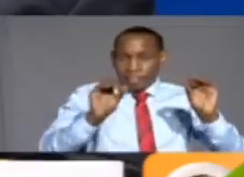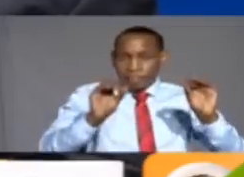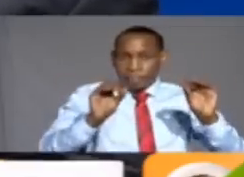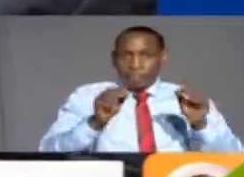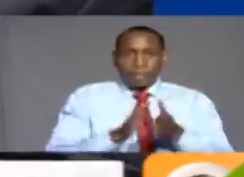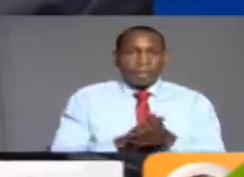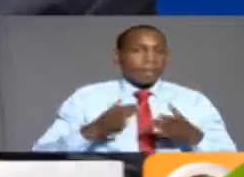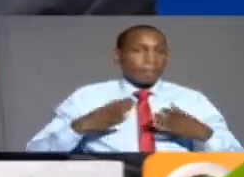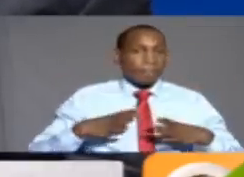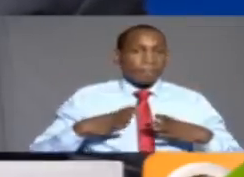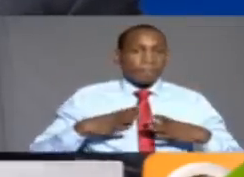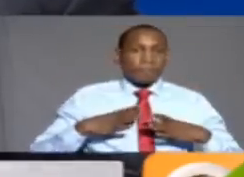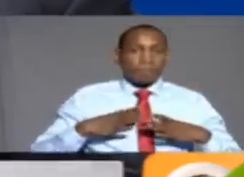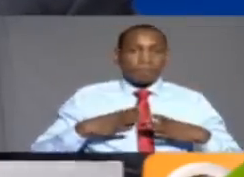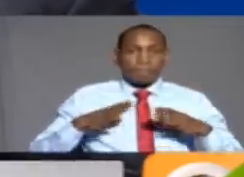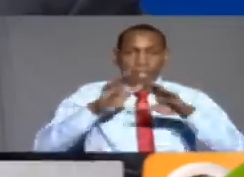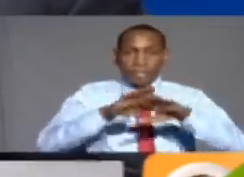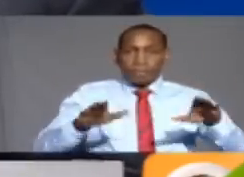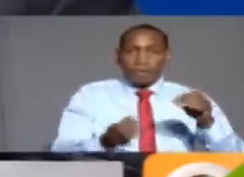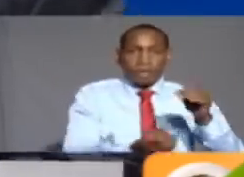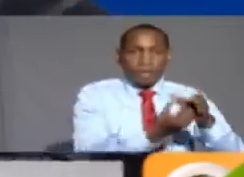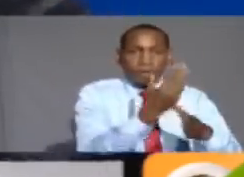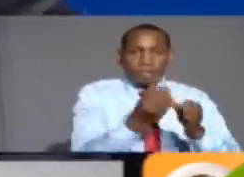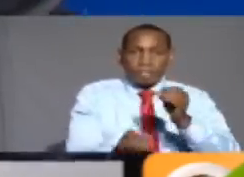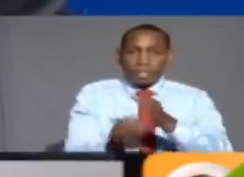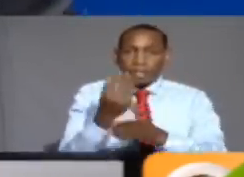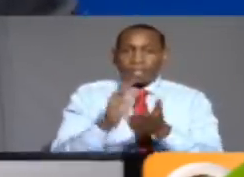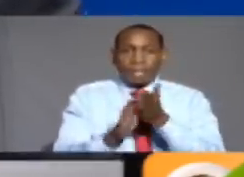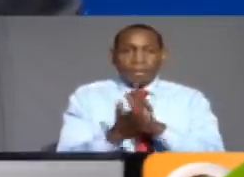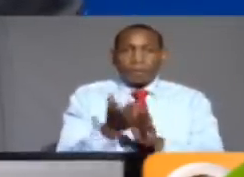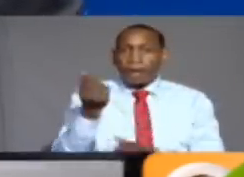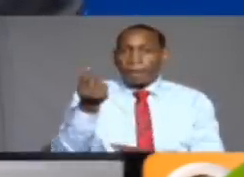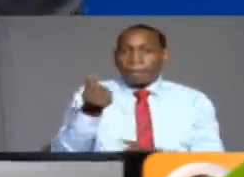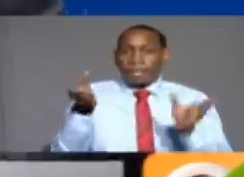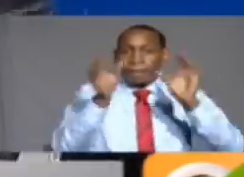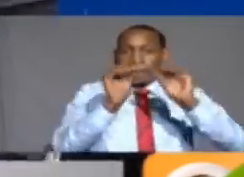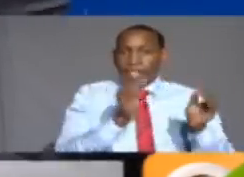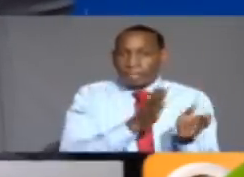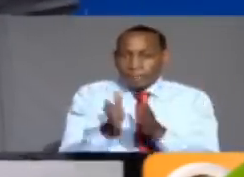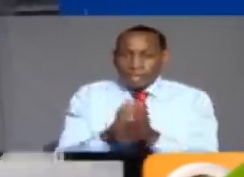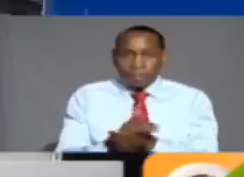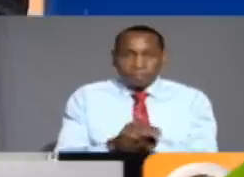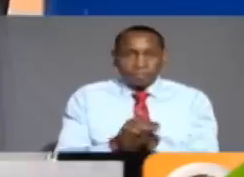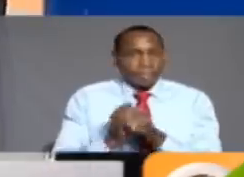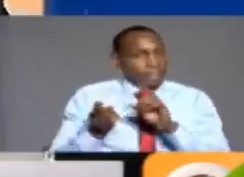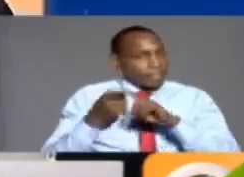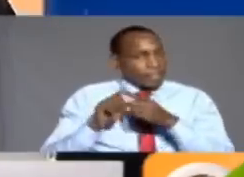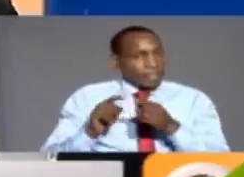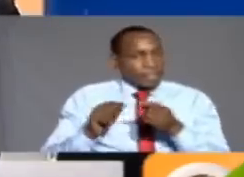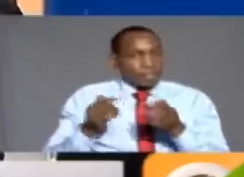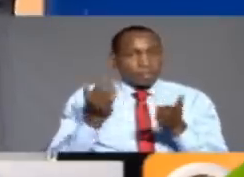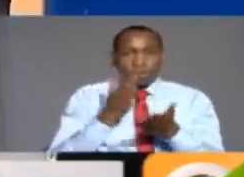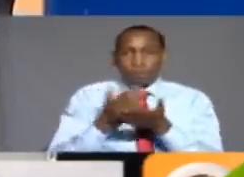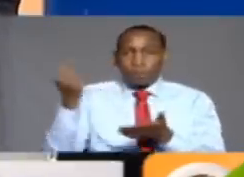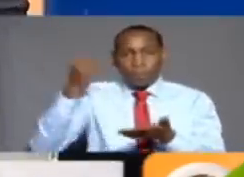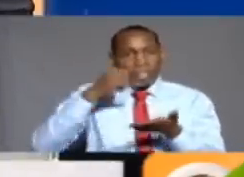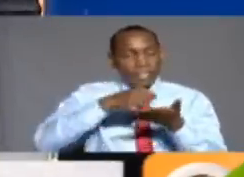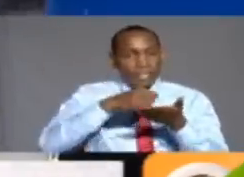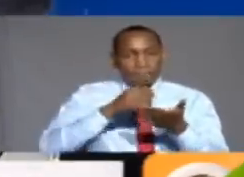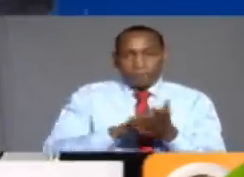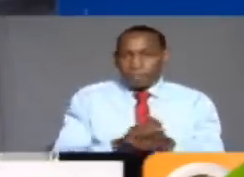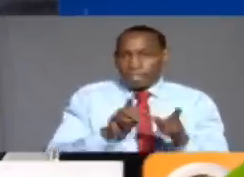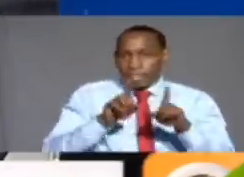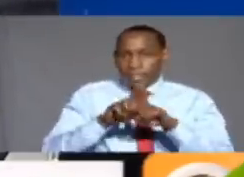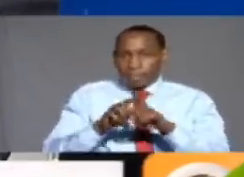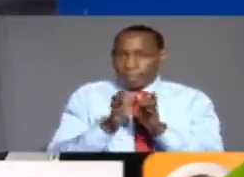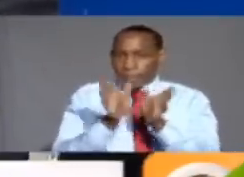And people actually go to the ground and launch them. And there's no money in budget. So you're asking yourself, isn't this politics we are playing? And isn't this how we are